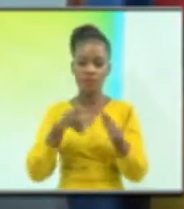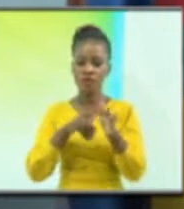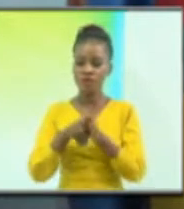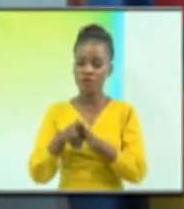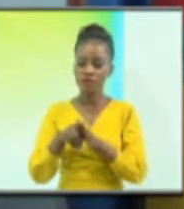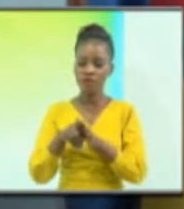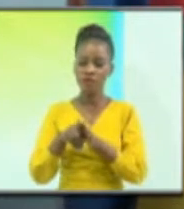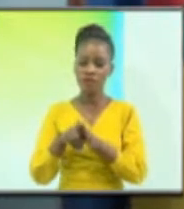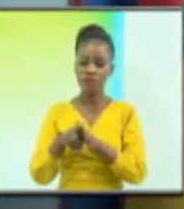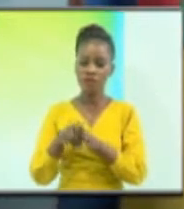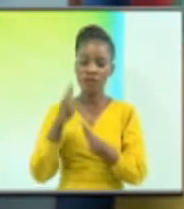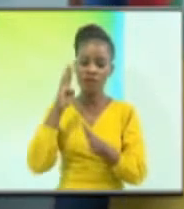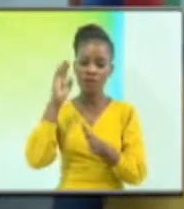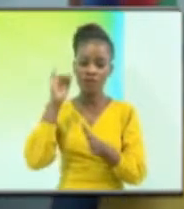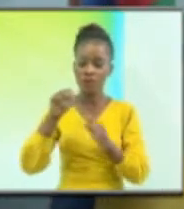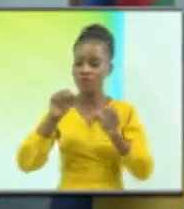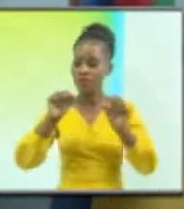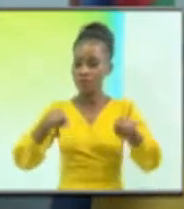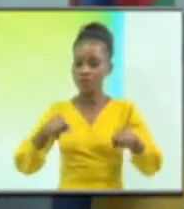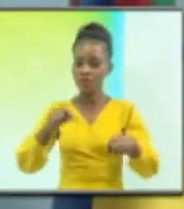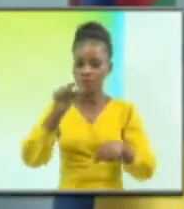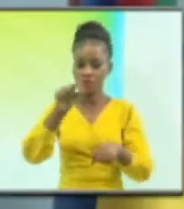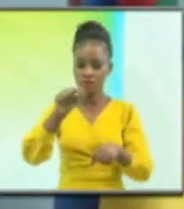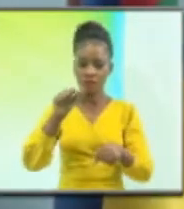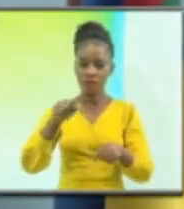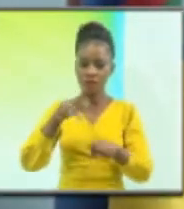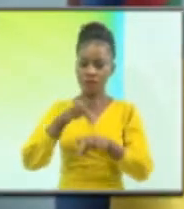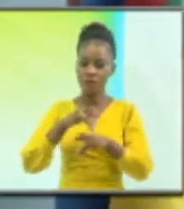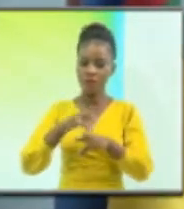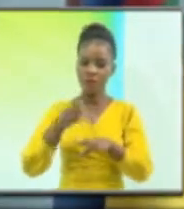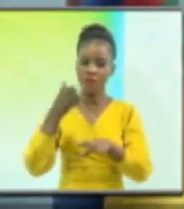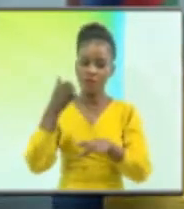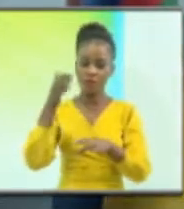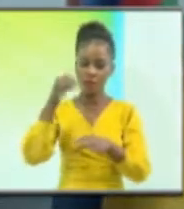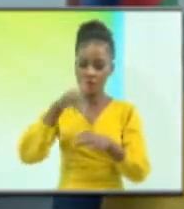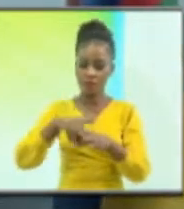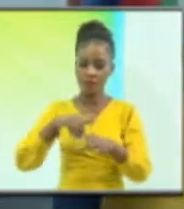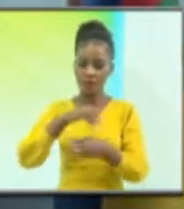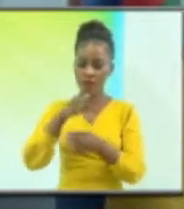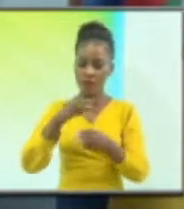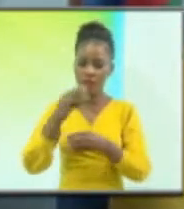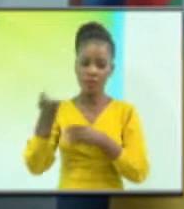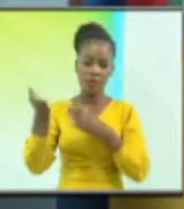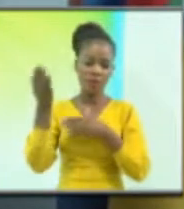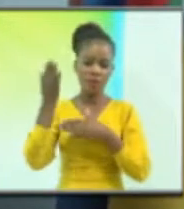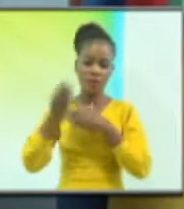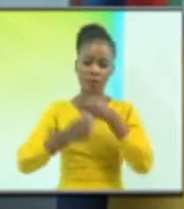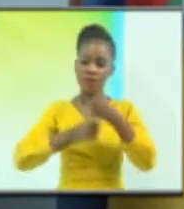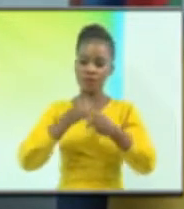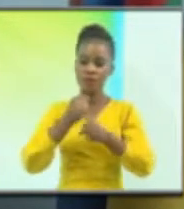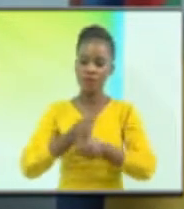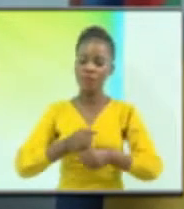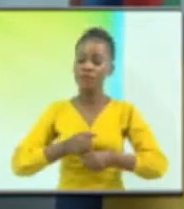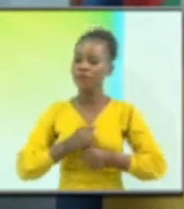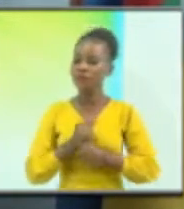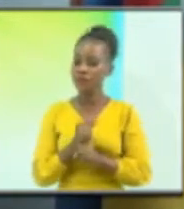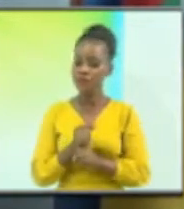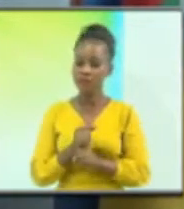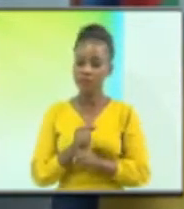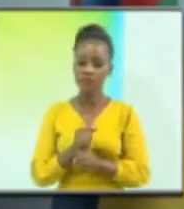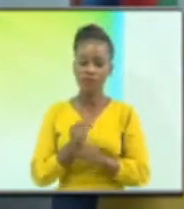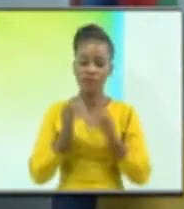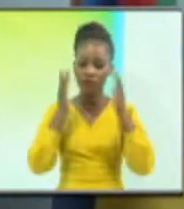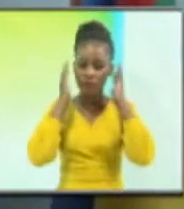model by enhancing opportunities that are embedded in the intergenerational solidarity. Other programs